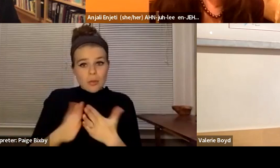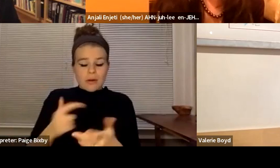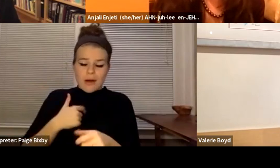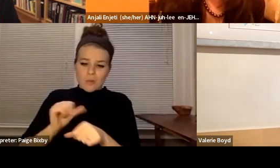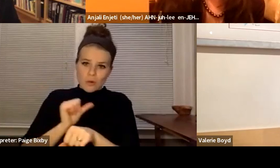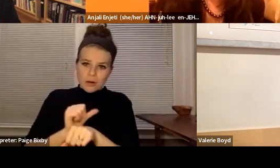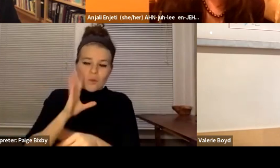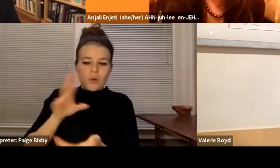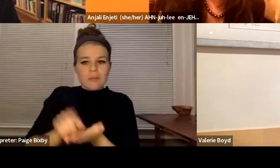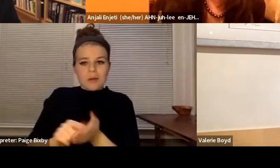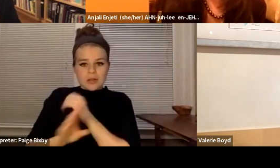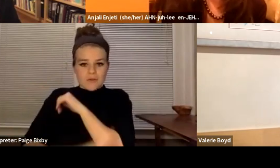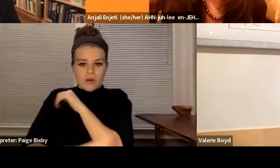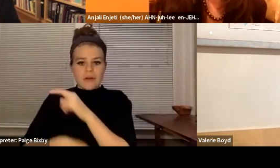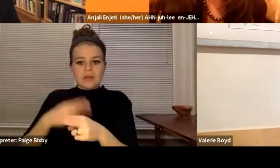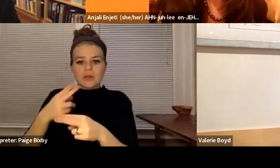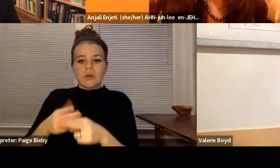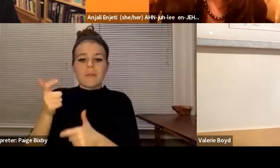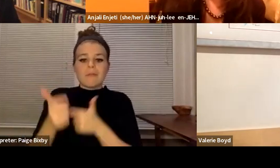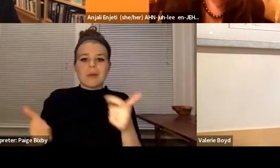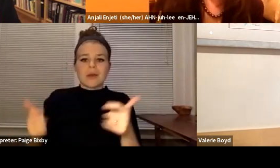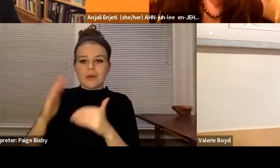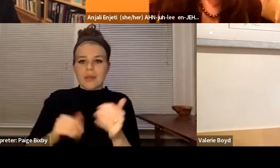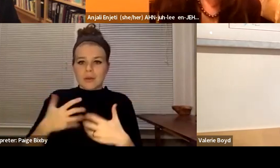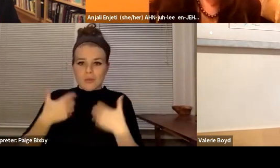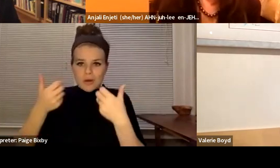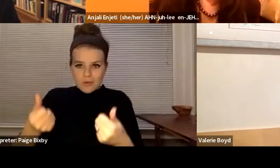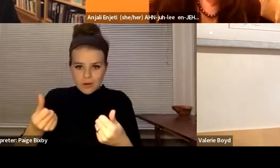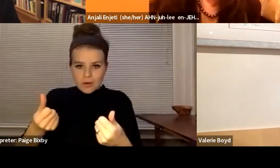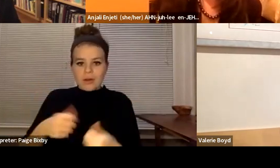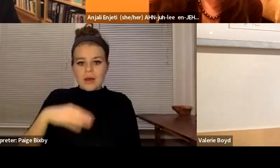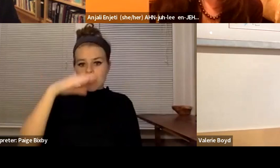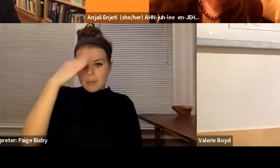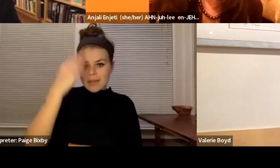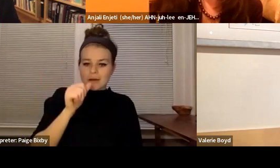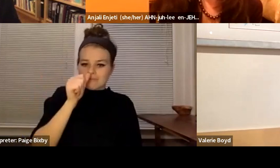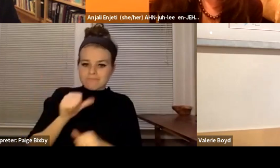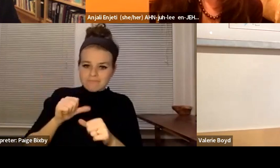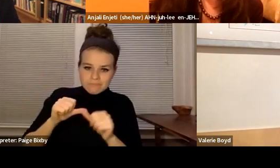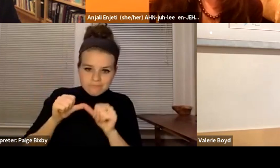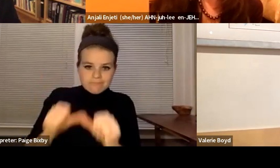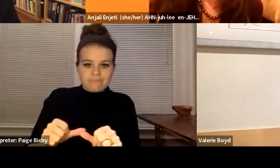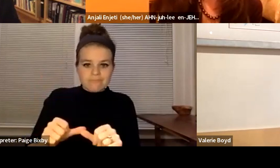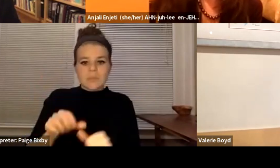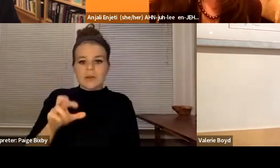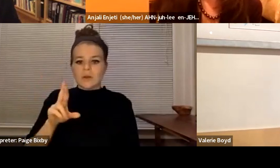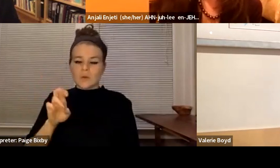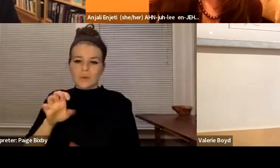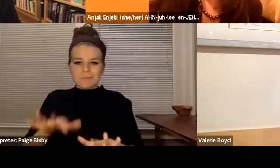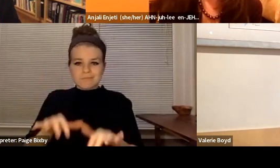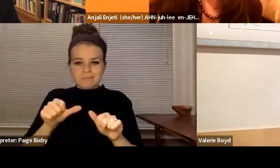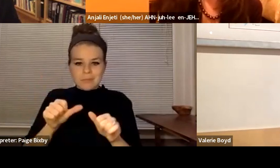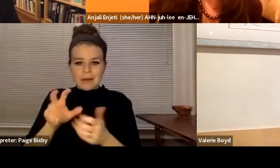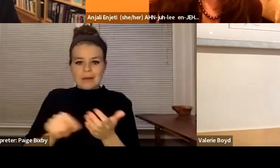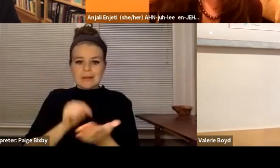in the fall. It's called Bigger Than Bravery, Black Resilience and Reclamation in a Time of Pandemic. And for that book, I've